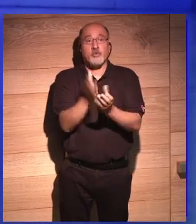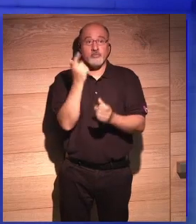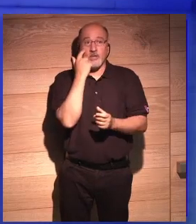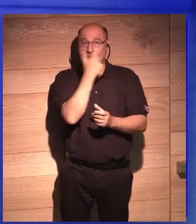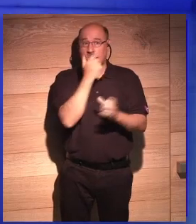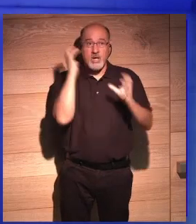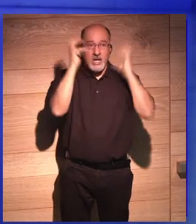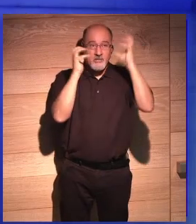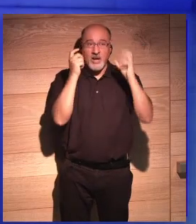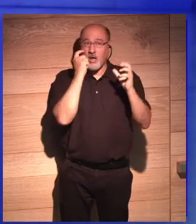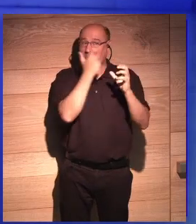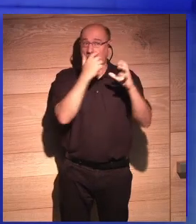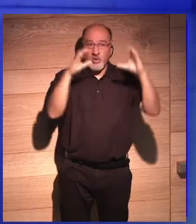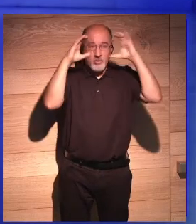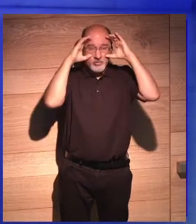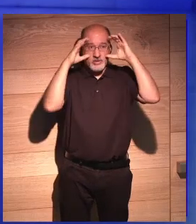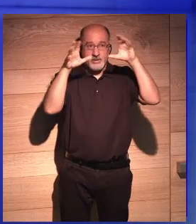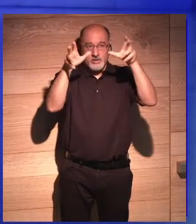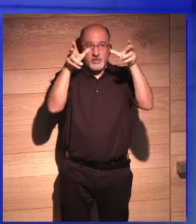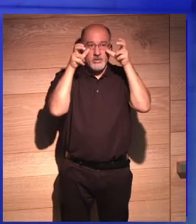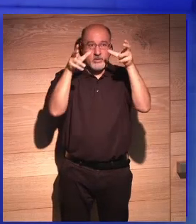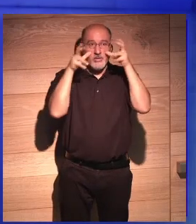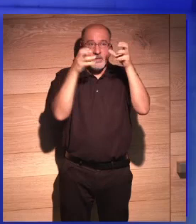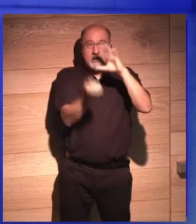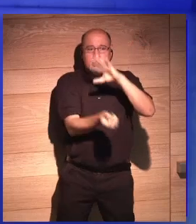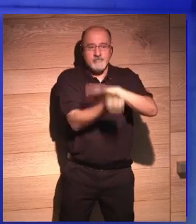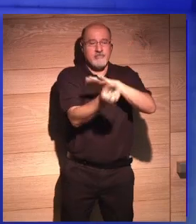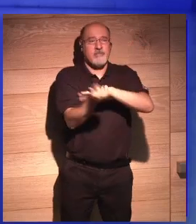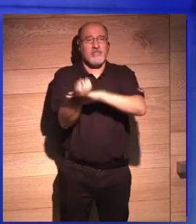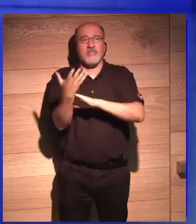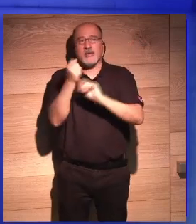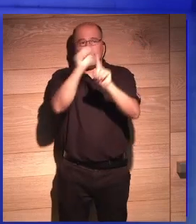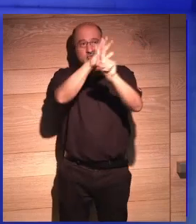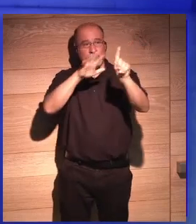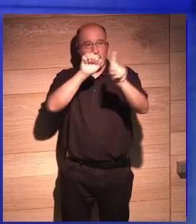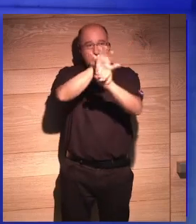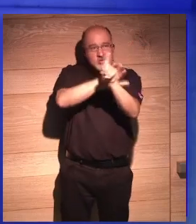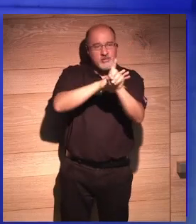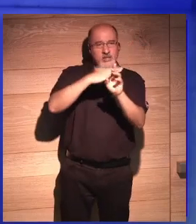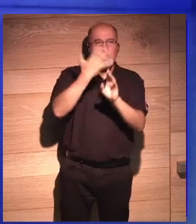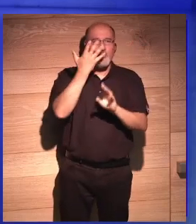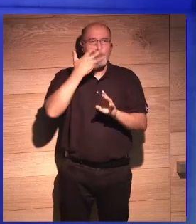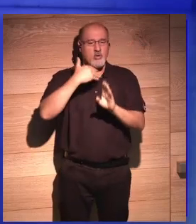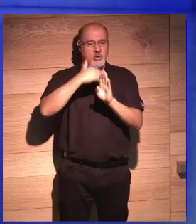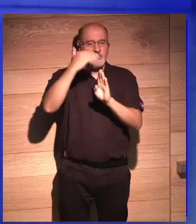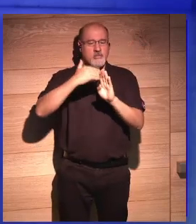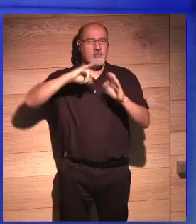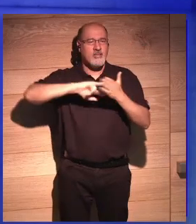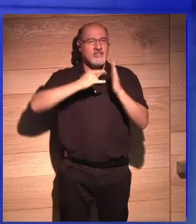developed shaders and techniques and ways in which to boost production values in Tree